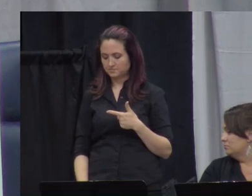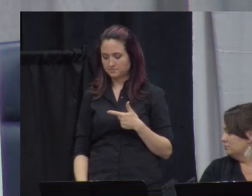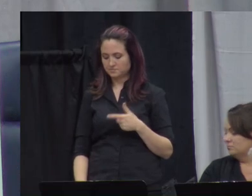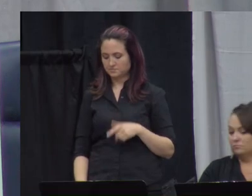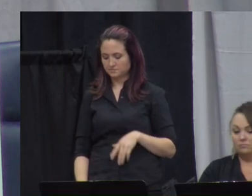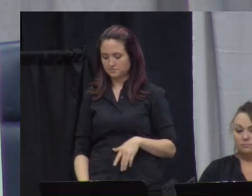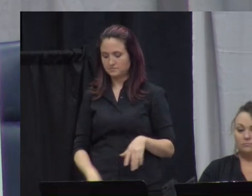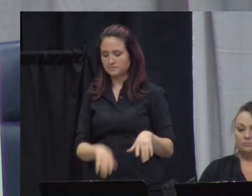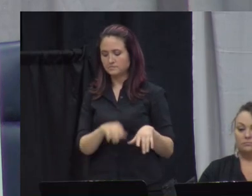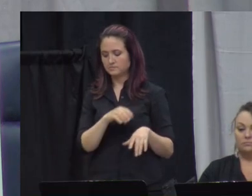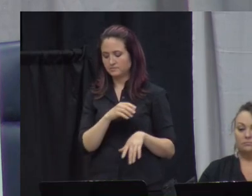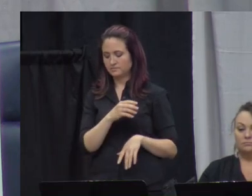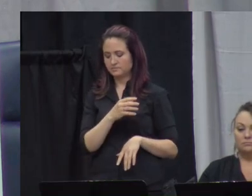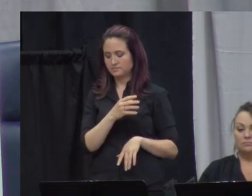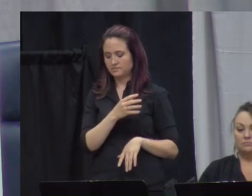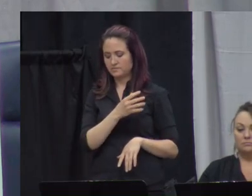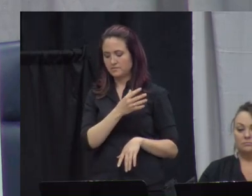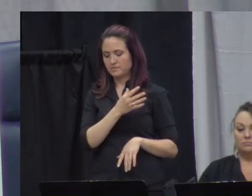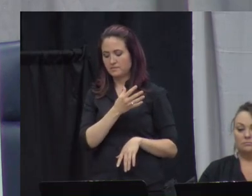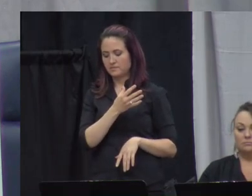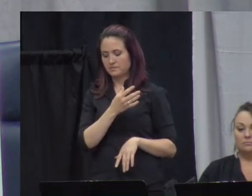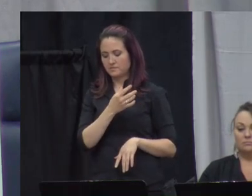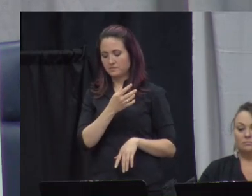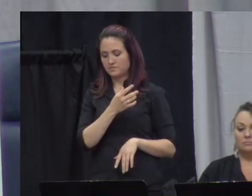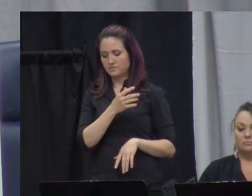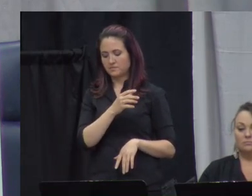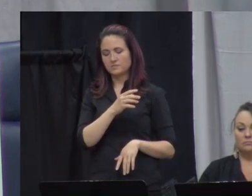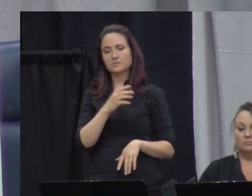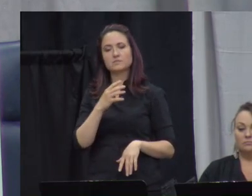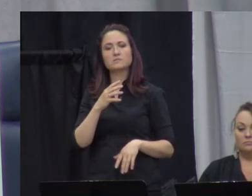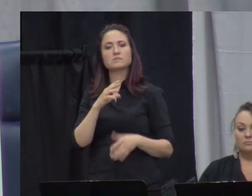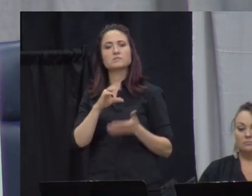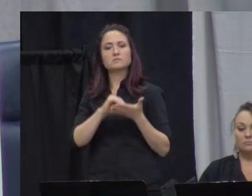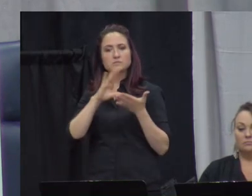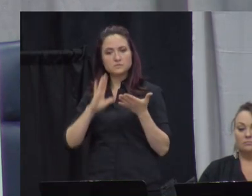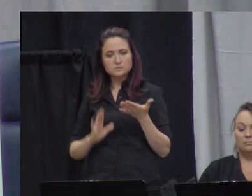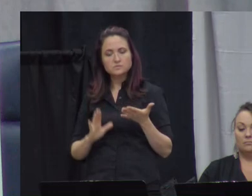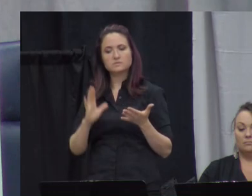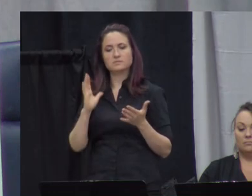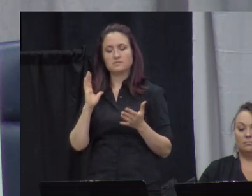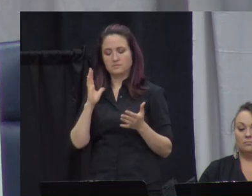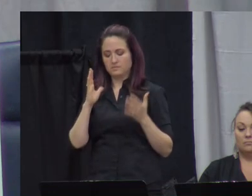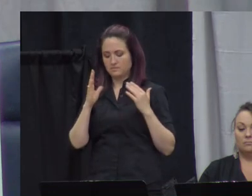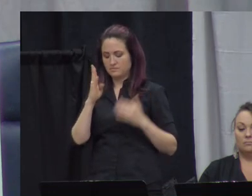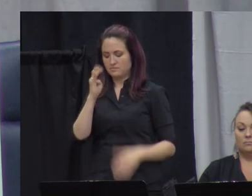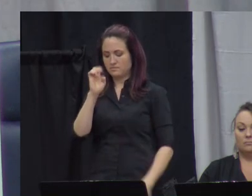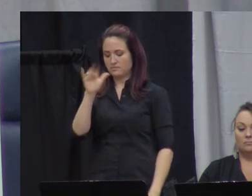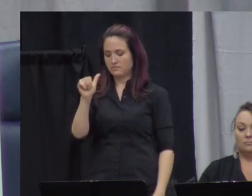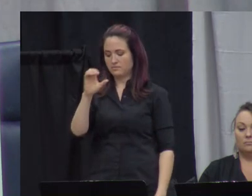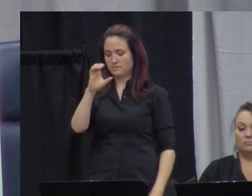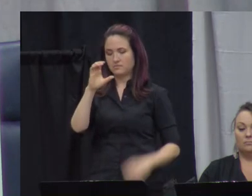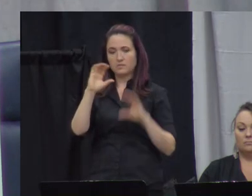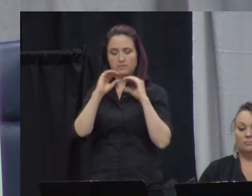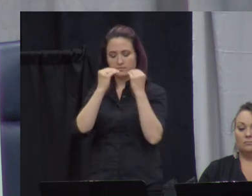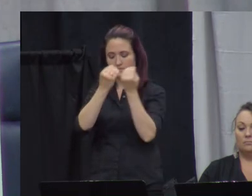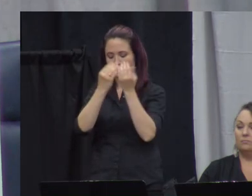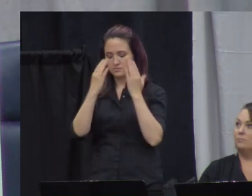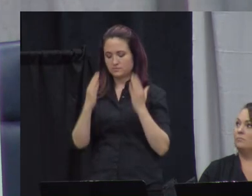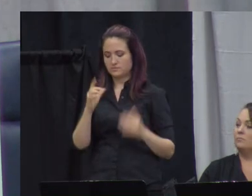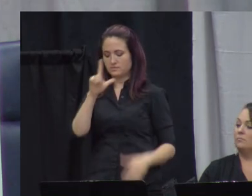Also coming to the stage are this year's student body officers, Leela Miles, Sierra Dixon, Courtney